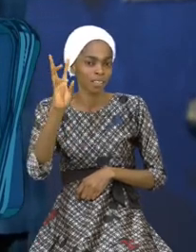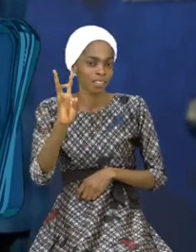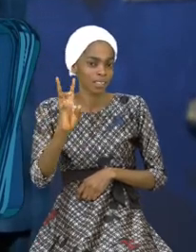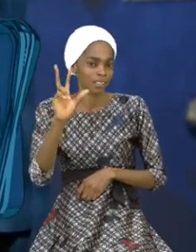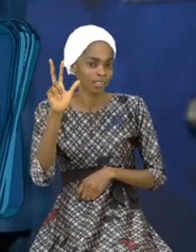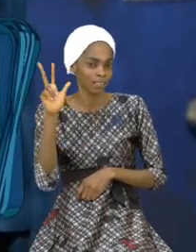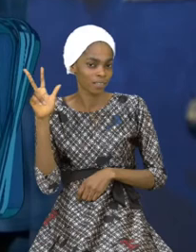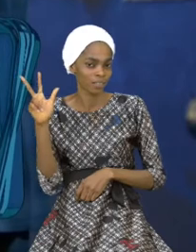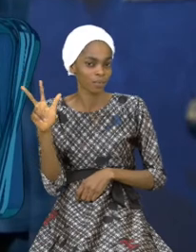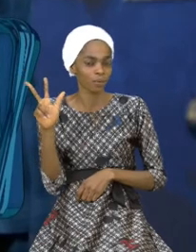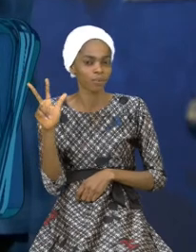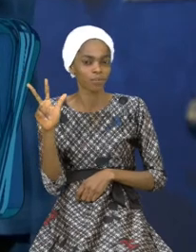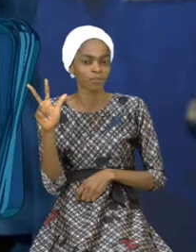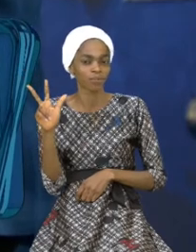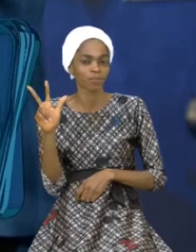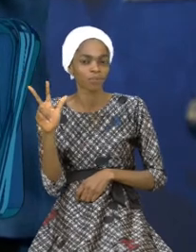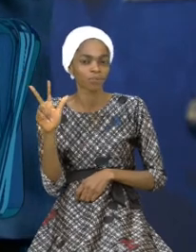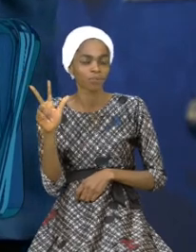+234 91 54 44 92 63.